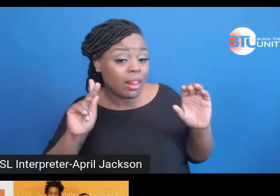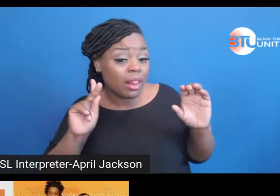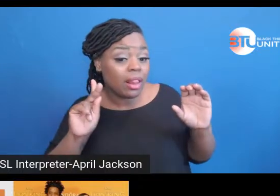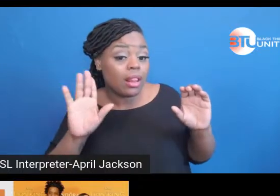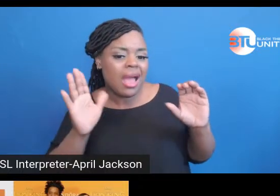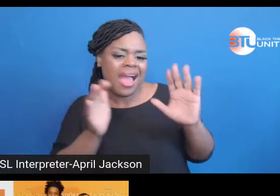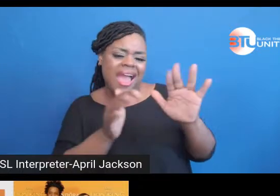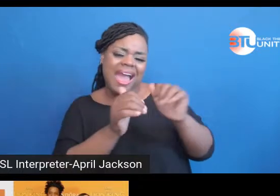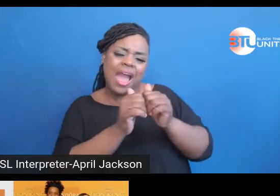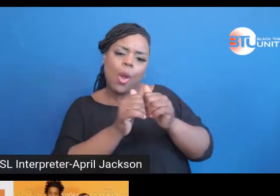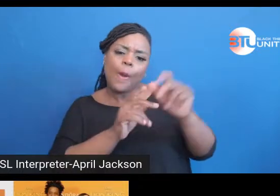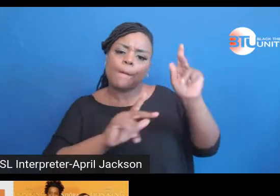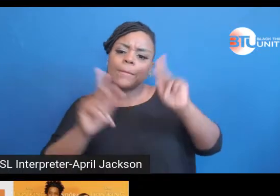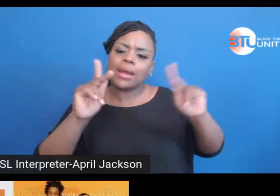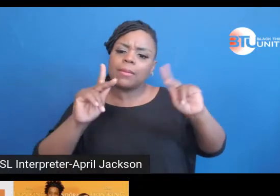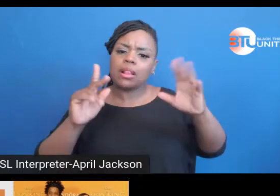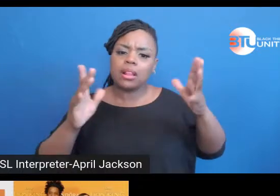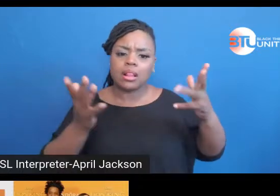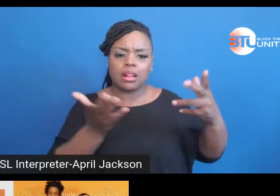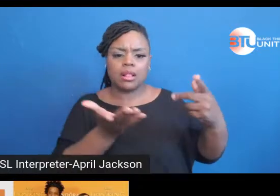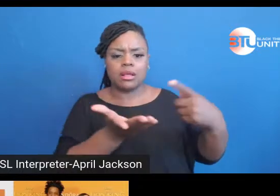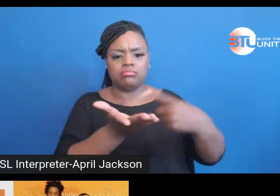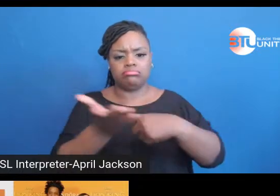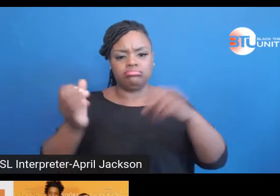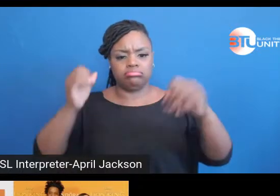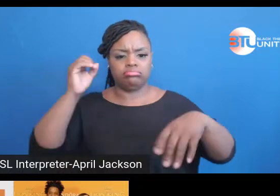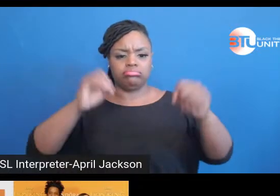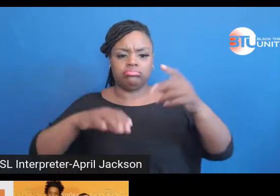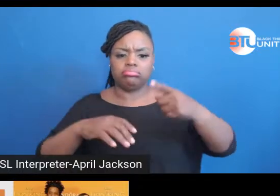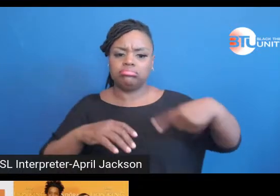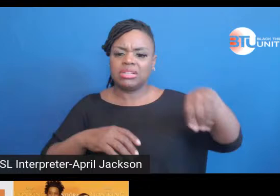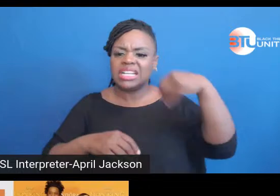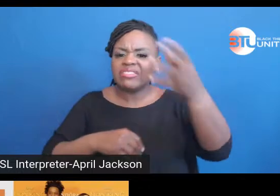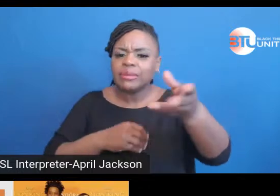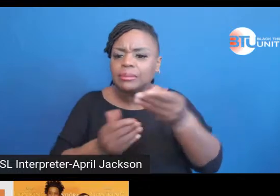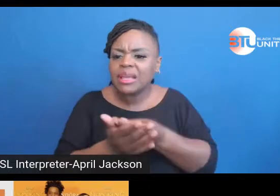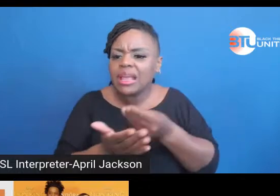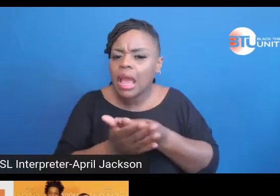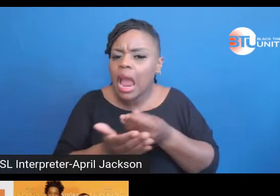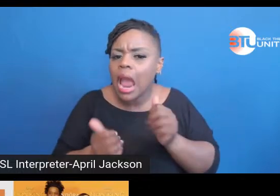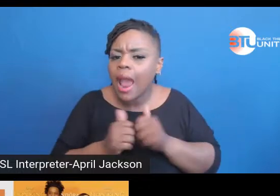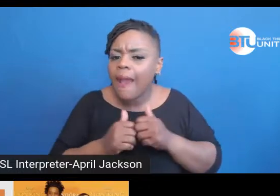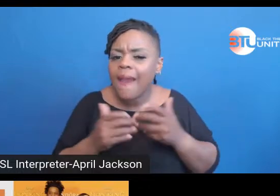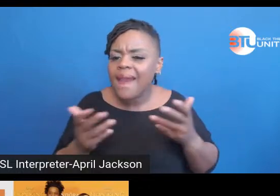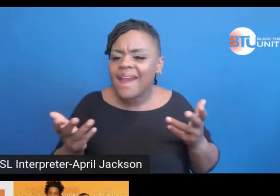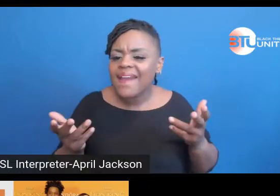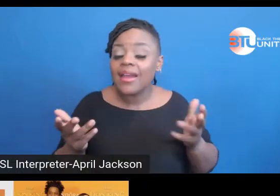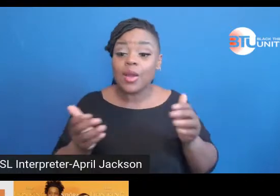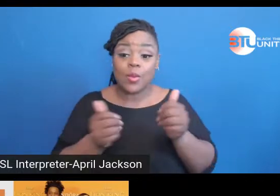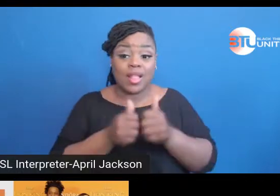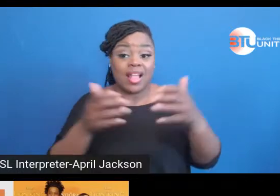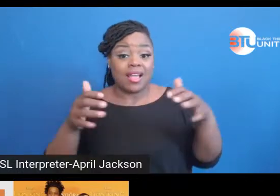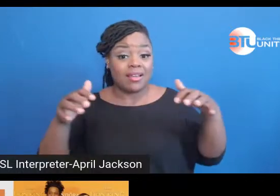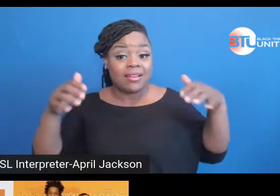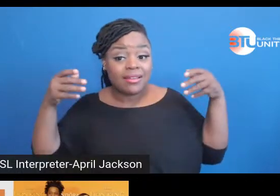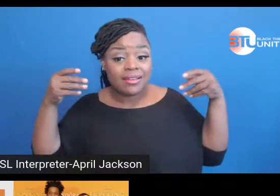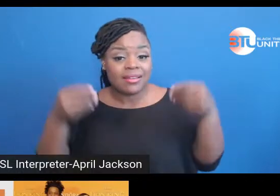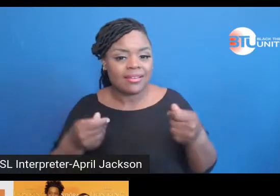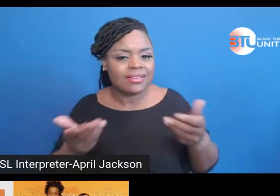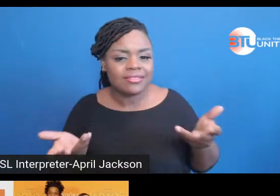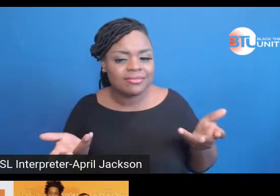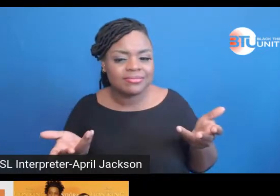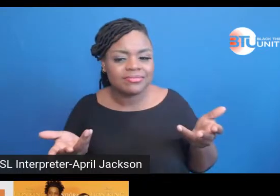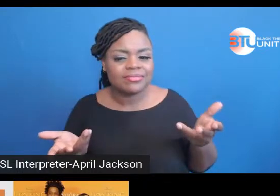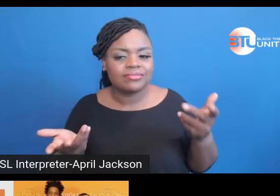anybody give you money? Well, in the crowdfunding source, what you're doing is you're not selling